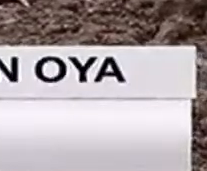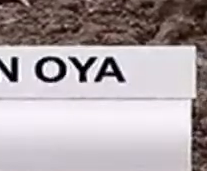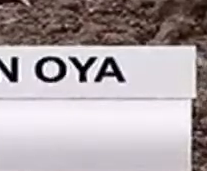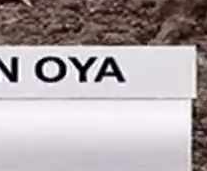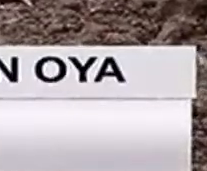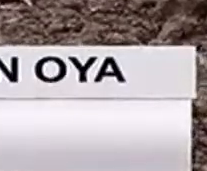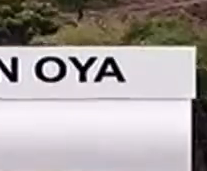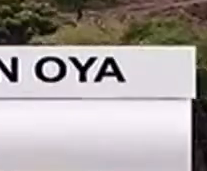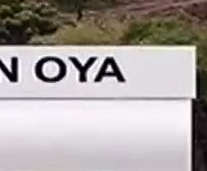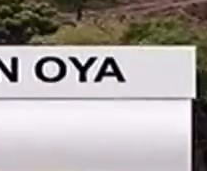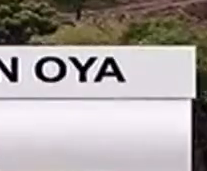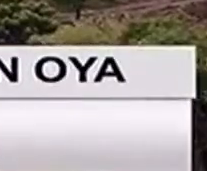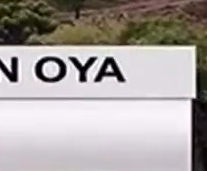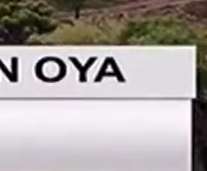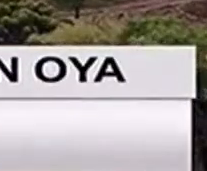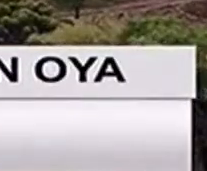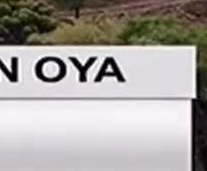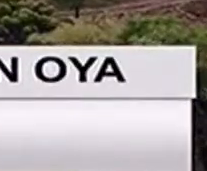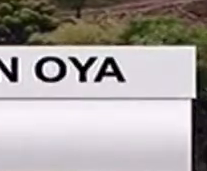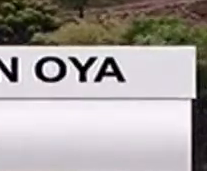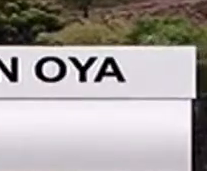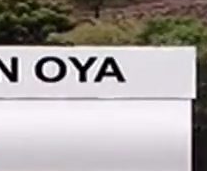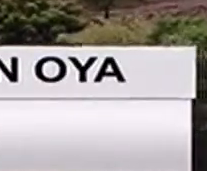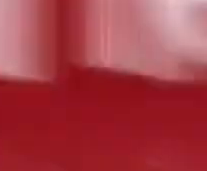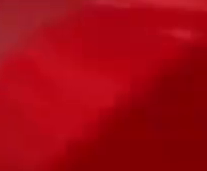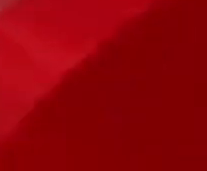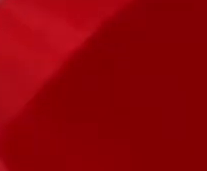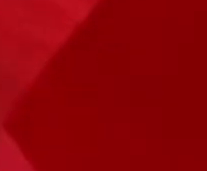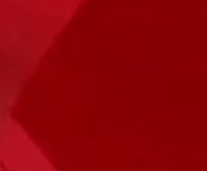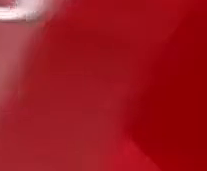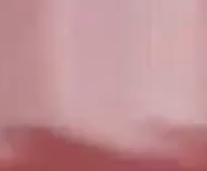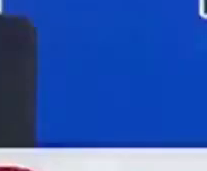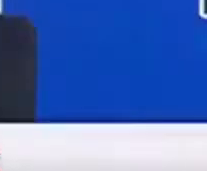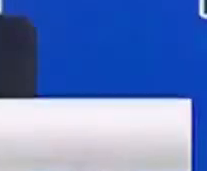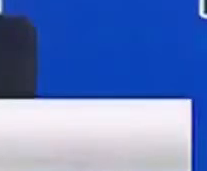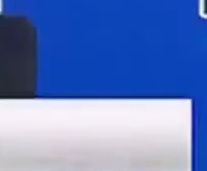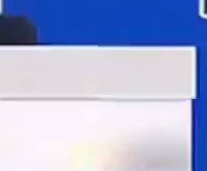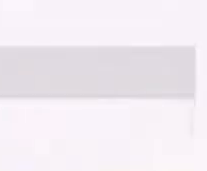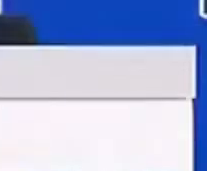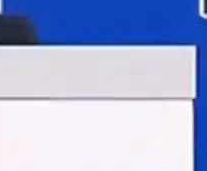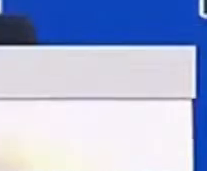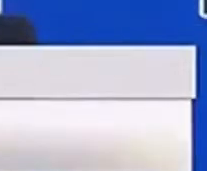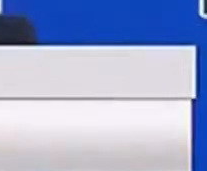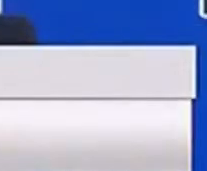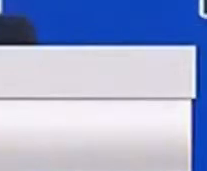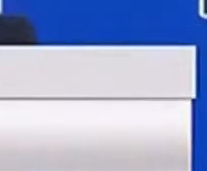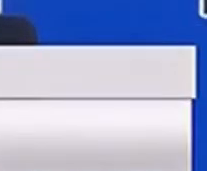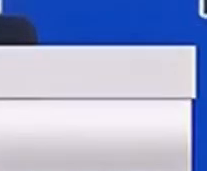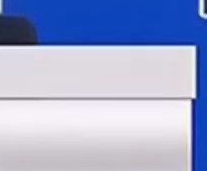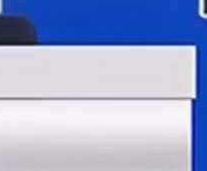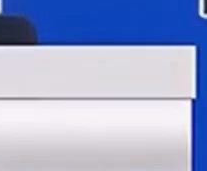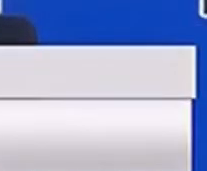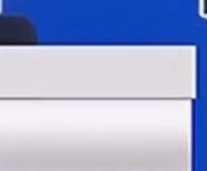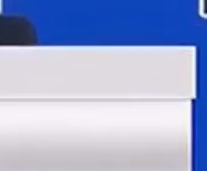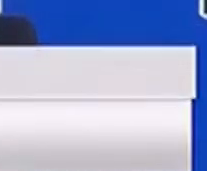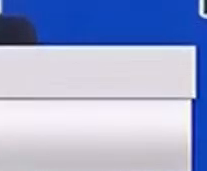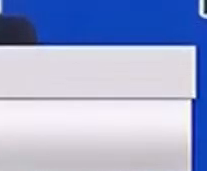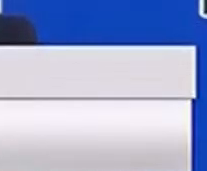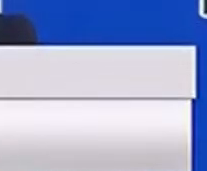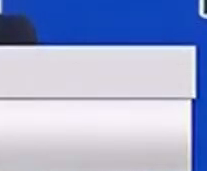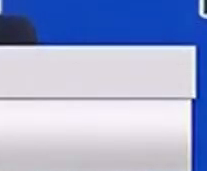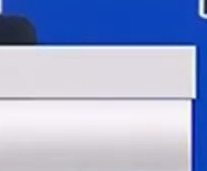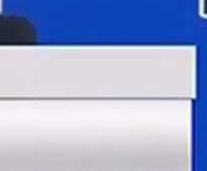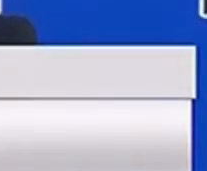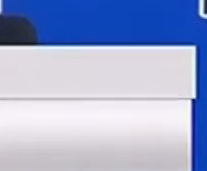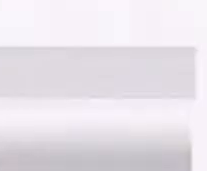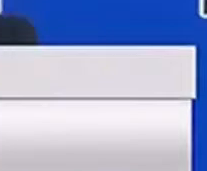forest destruction in the southern border of the Rambakanoya. O-level examination likely in March of 2021,